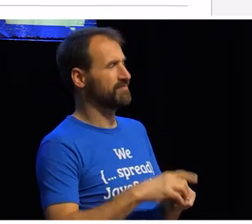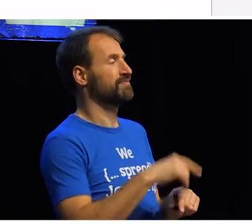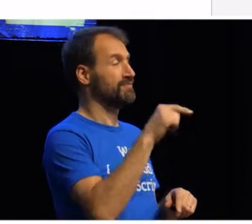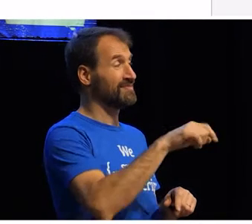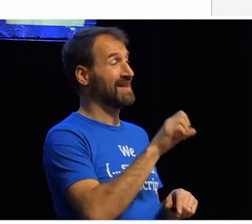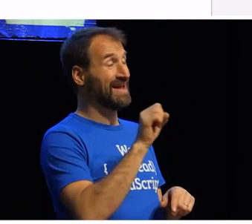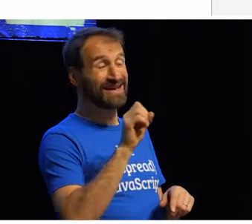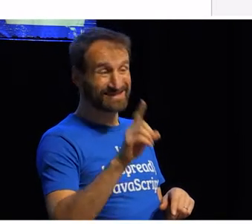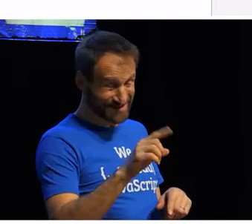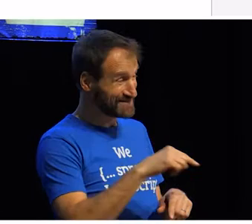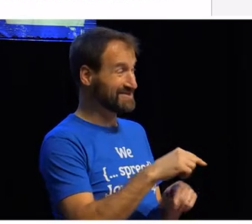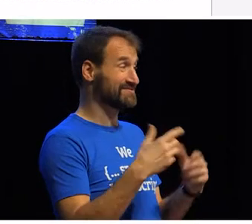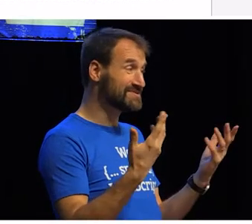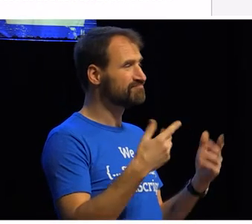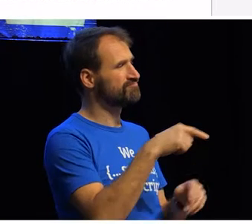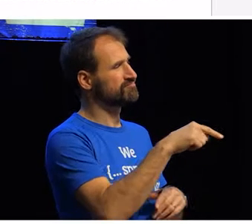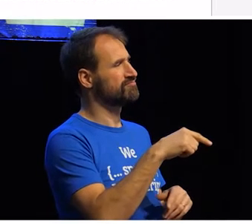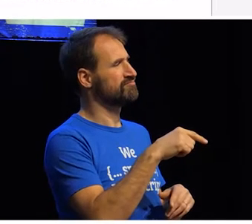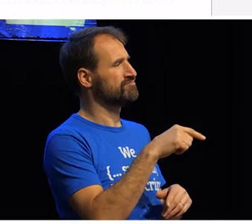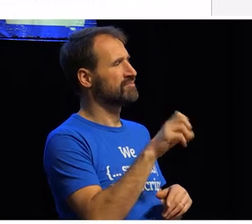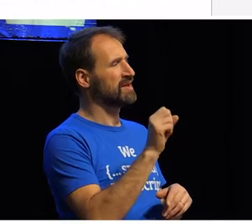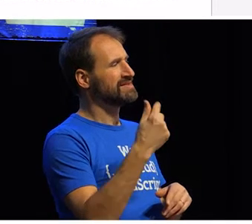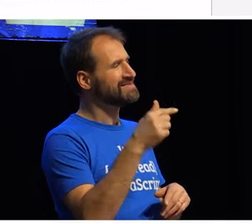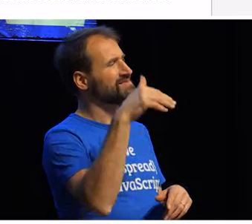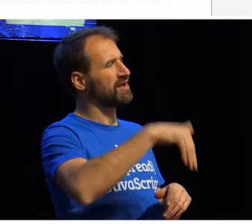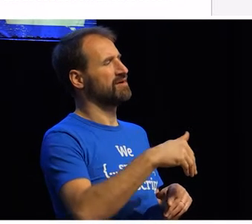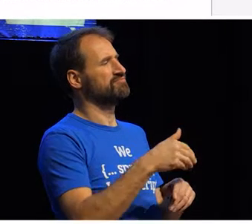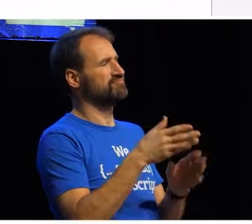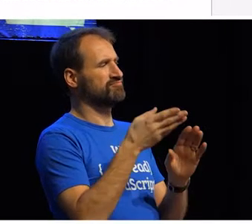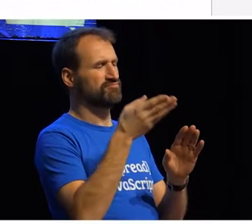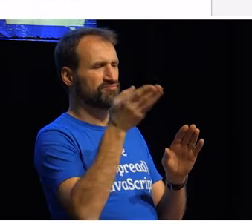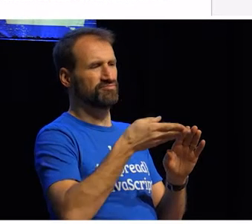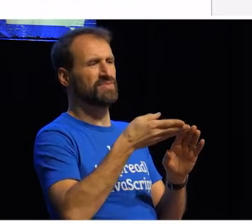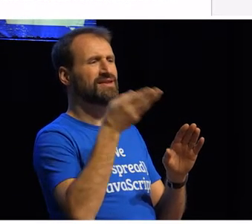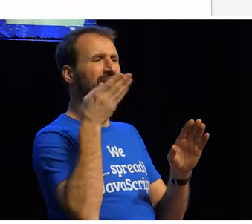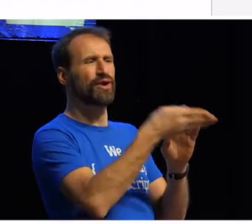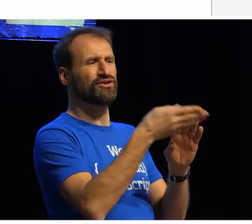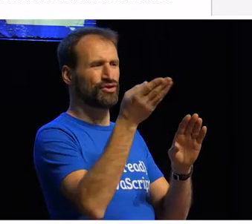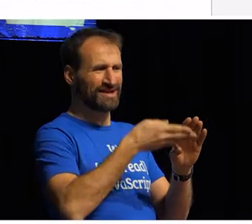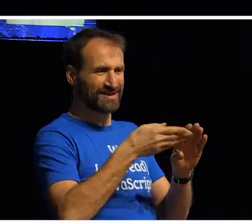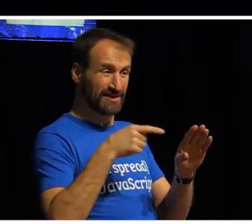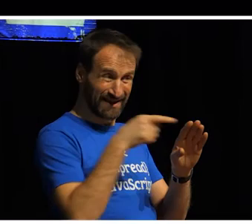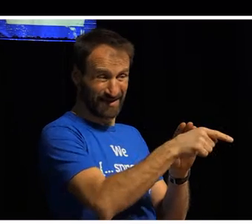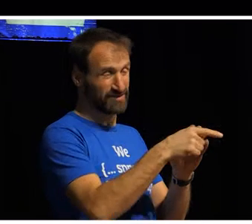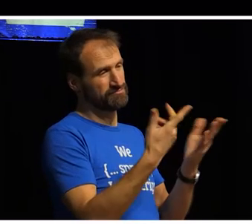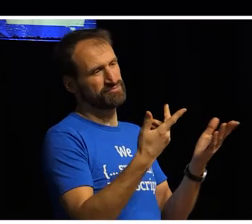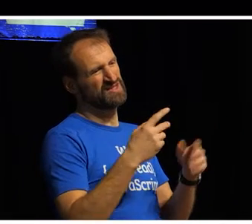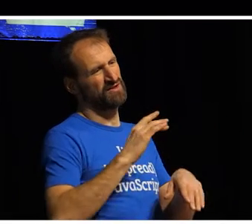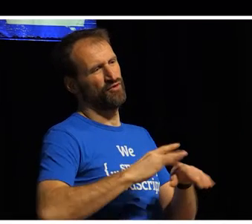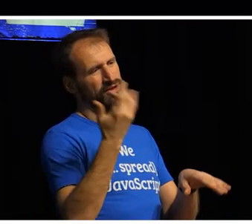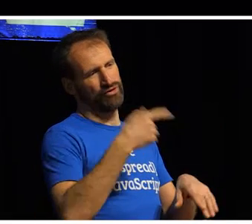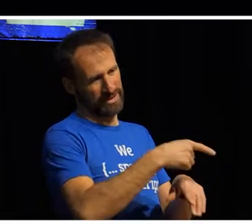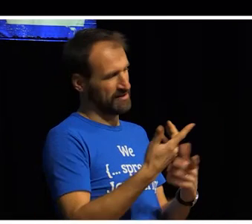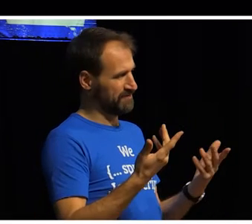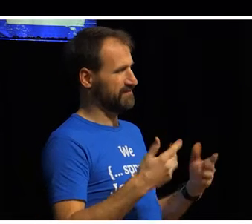a directory traversal vulnerability and typically it would read the advisor here but you have me so you